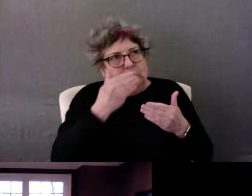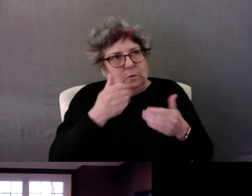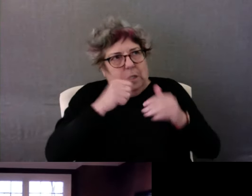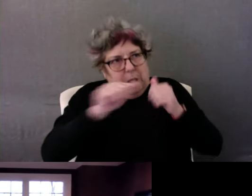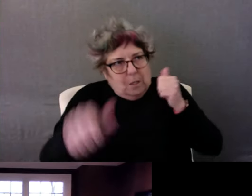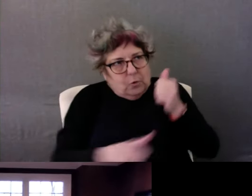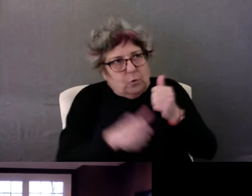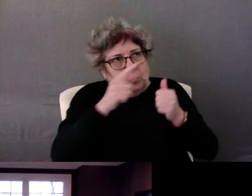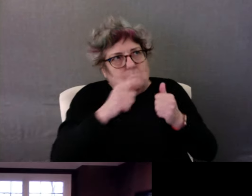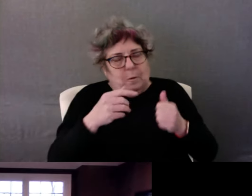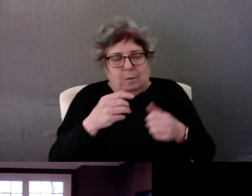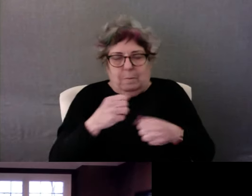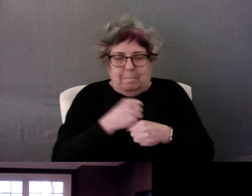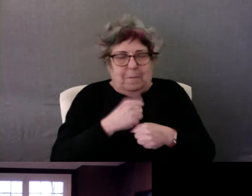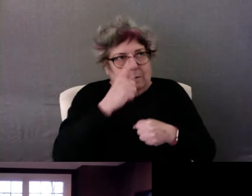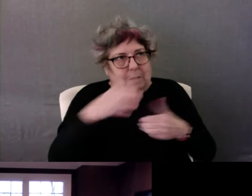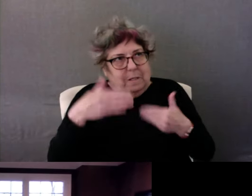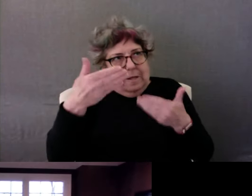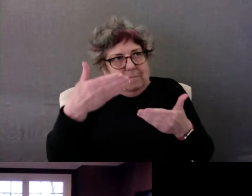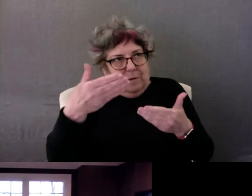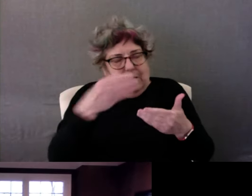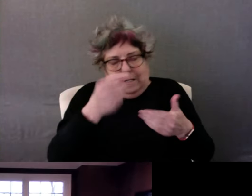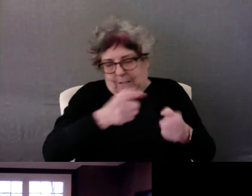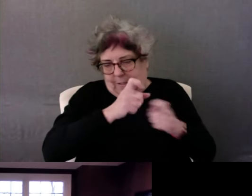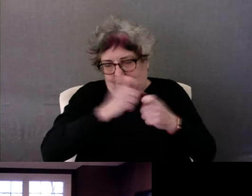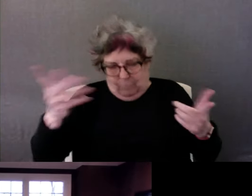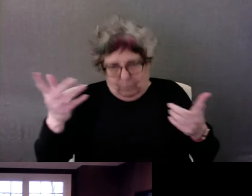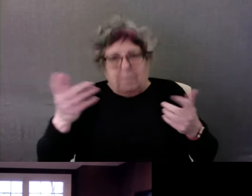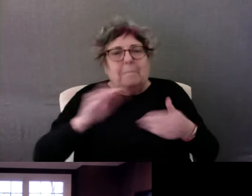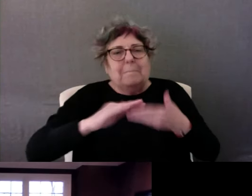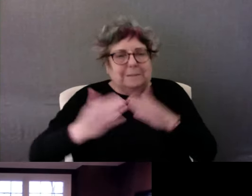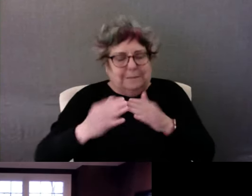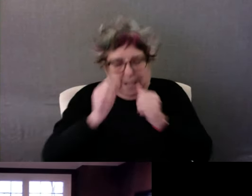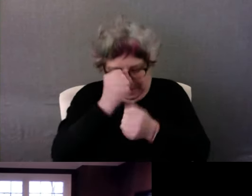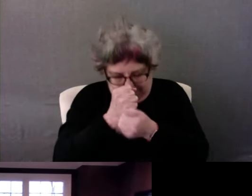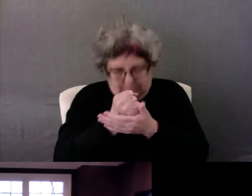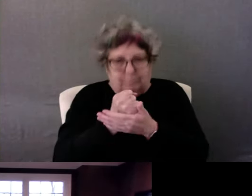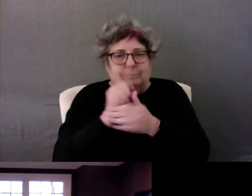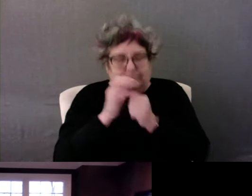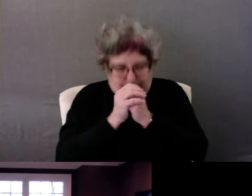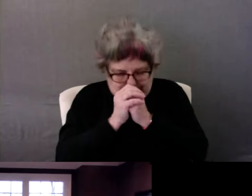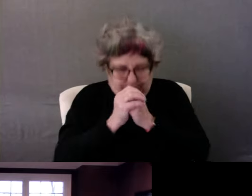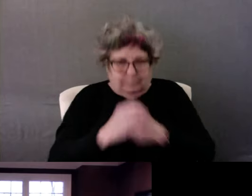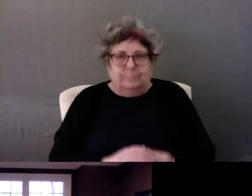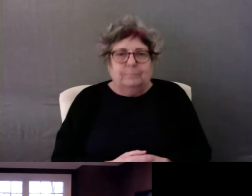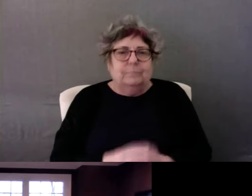he lift up his countenance upon you and grant you his peace. Amen. Amen.